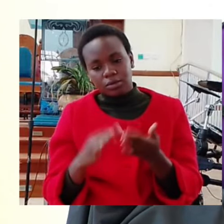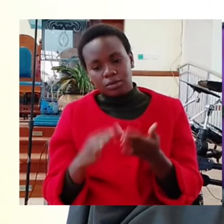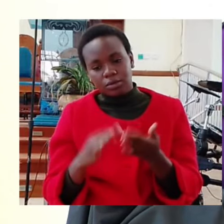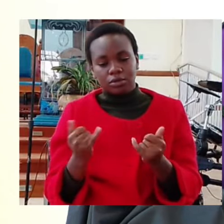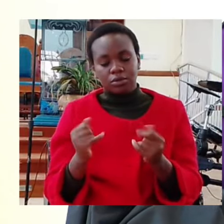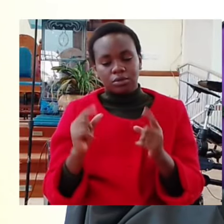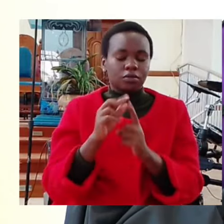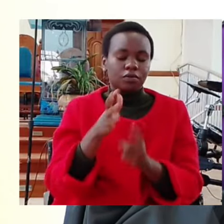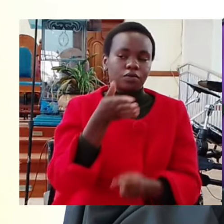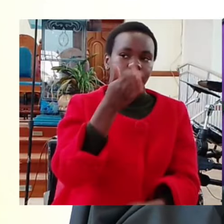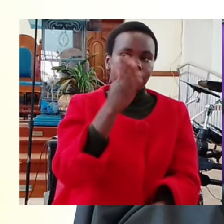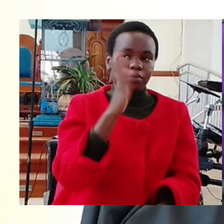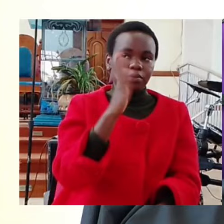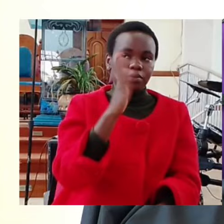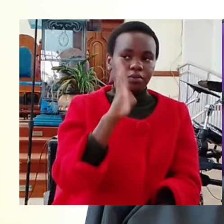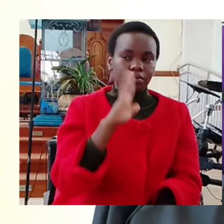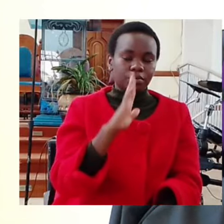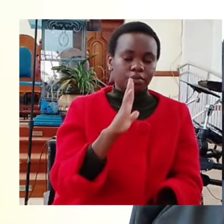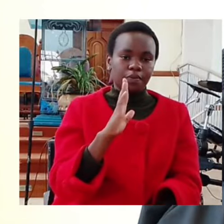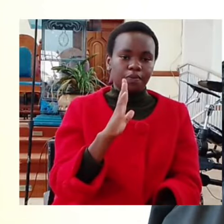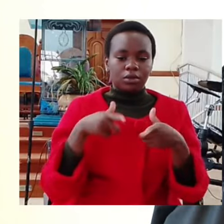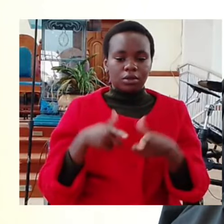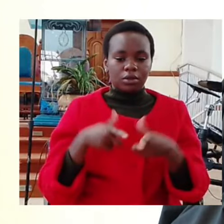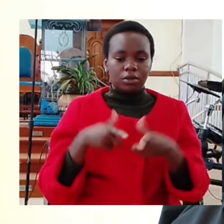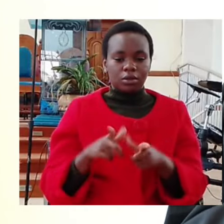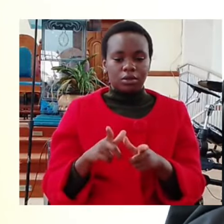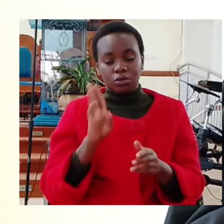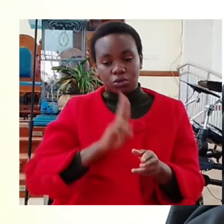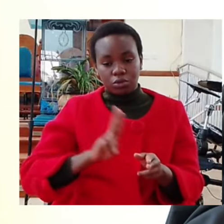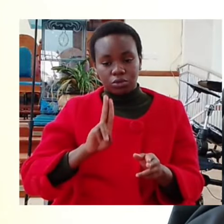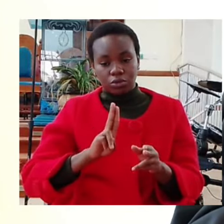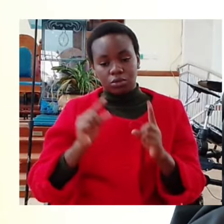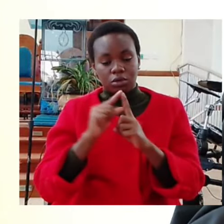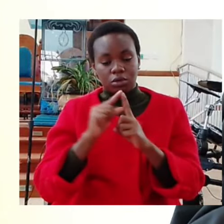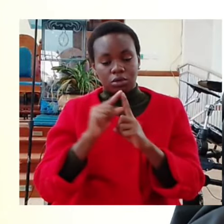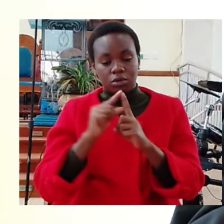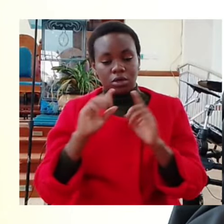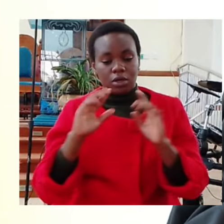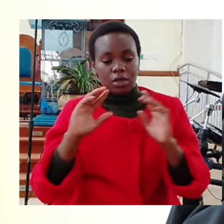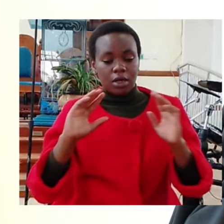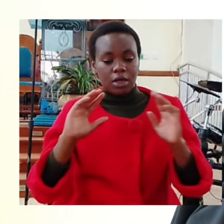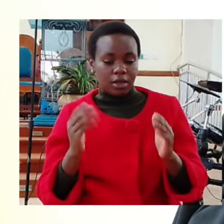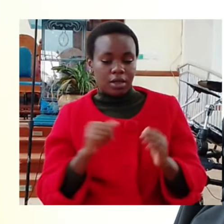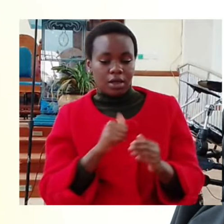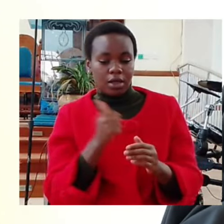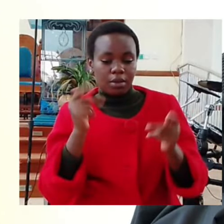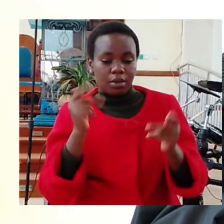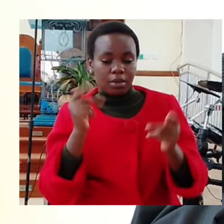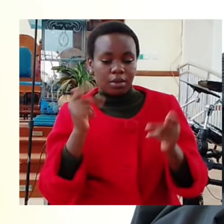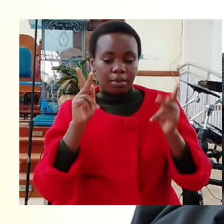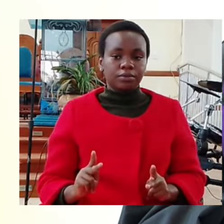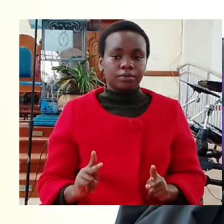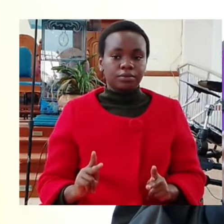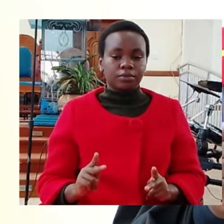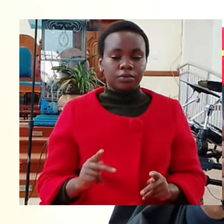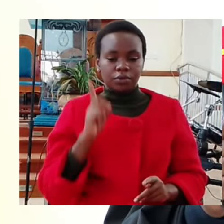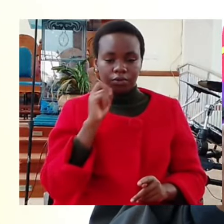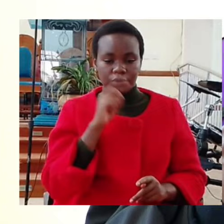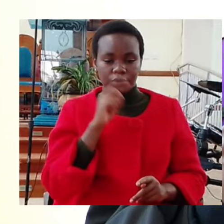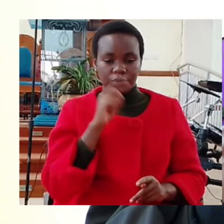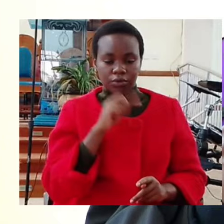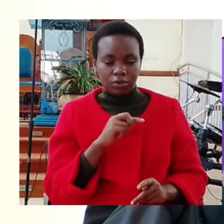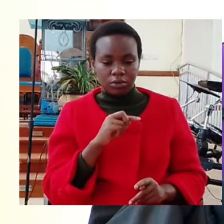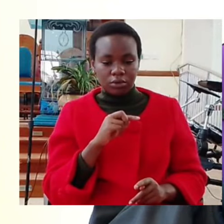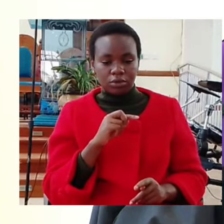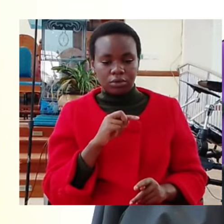God, isn't it? Let us use the word of God to encourage one another. And as I finish, listen to one